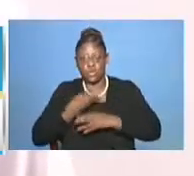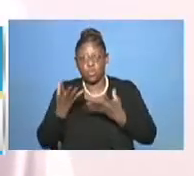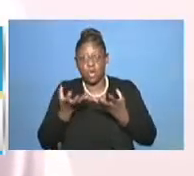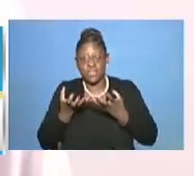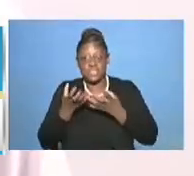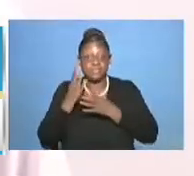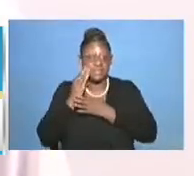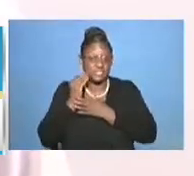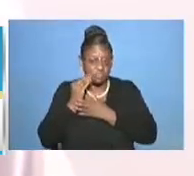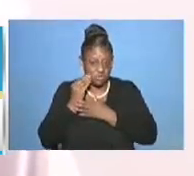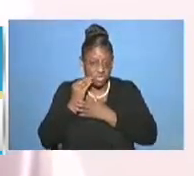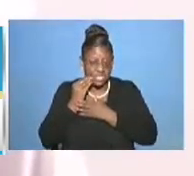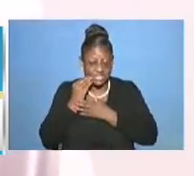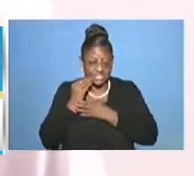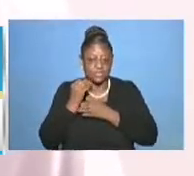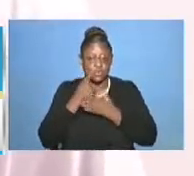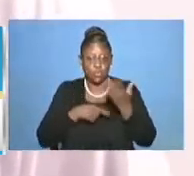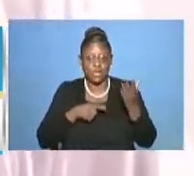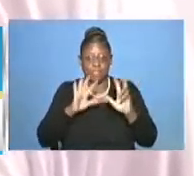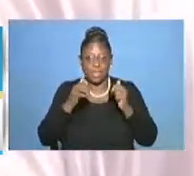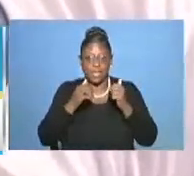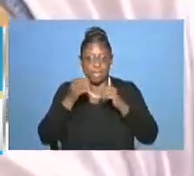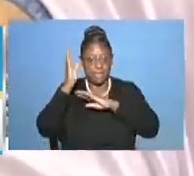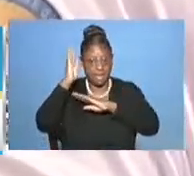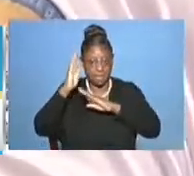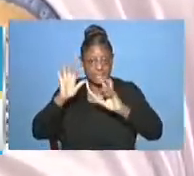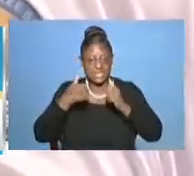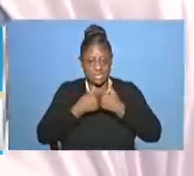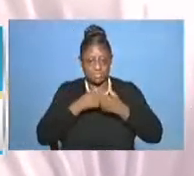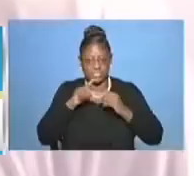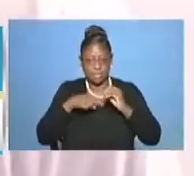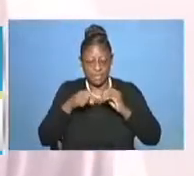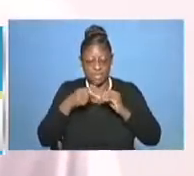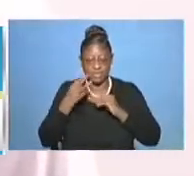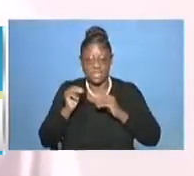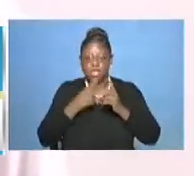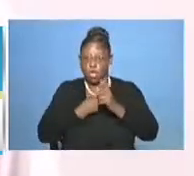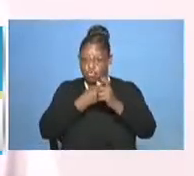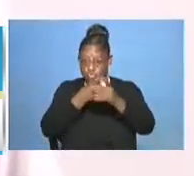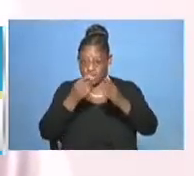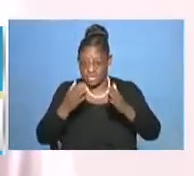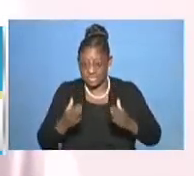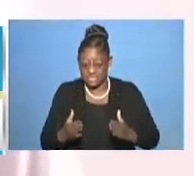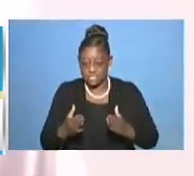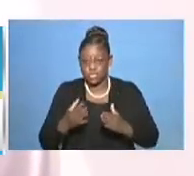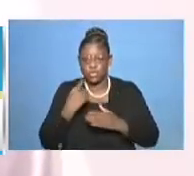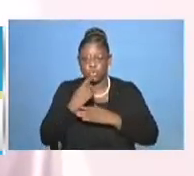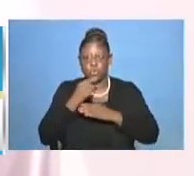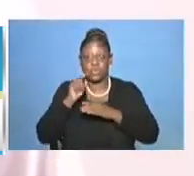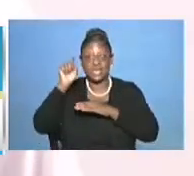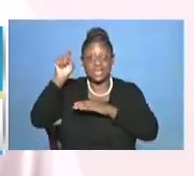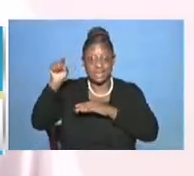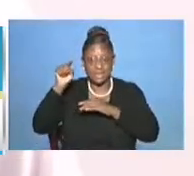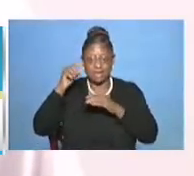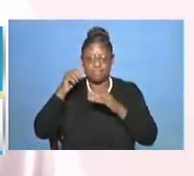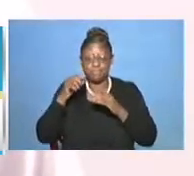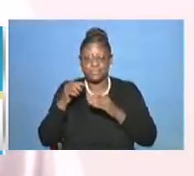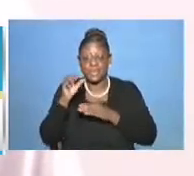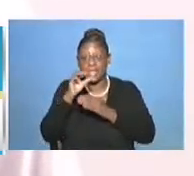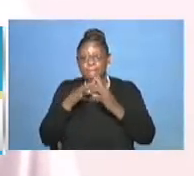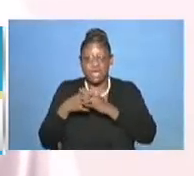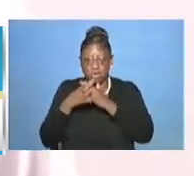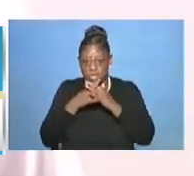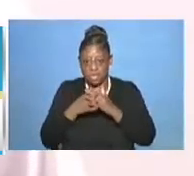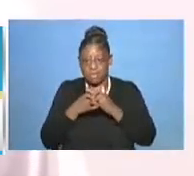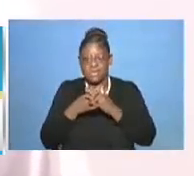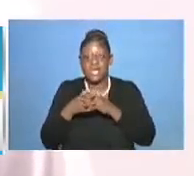what the Bahamas game is all about. We have a number of track and field athletes who are in the U.S. We're going to bring all of them home to participate